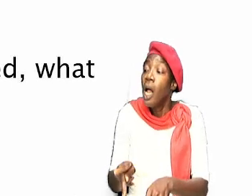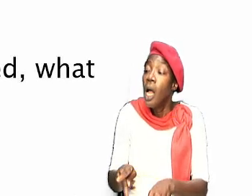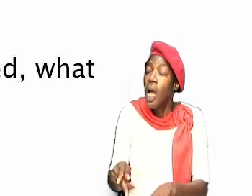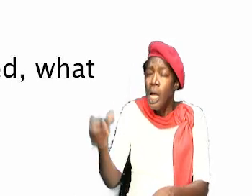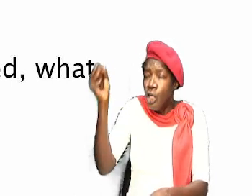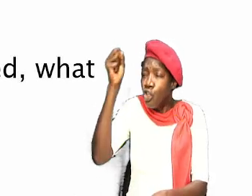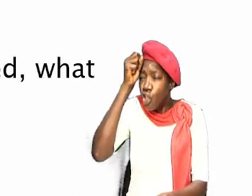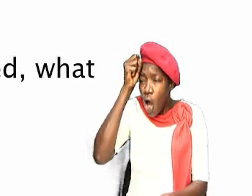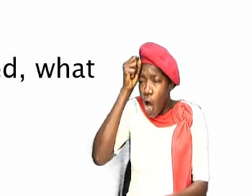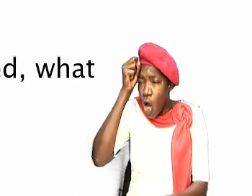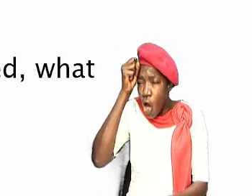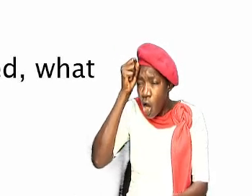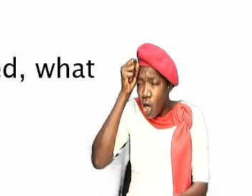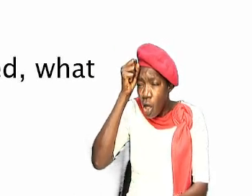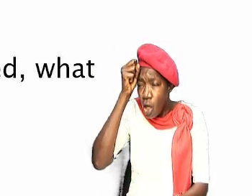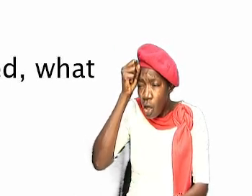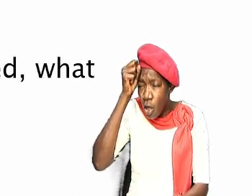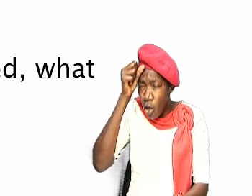to accept